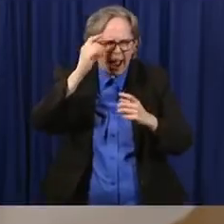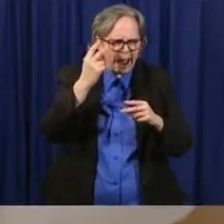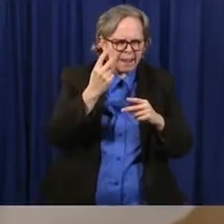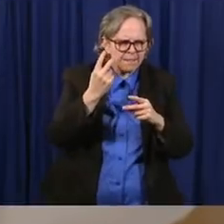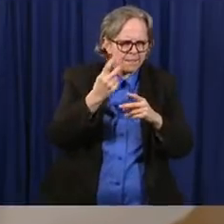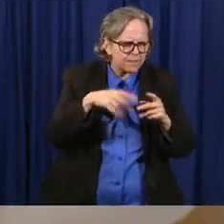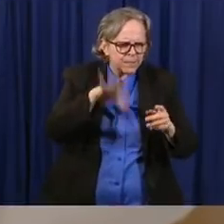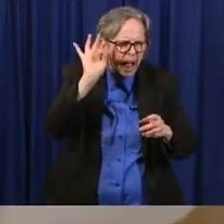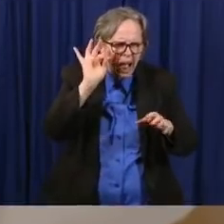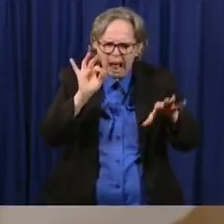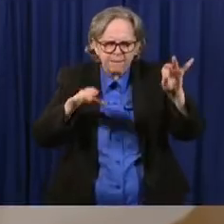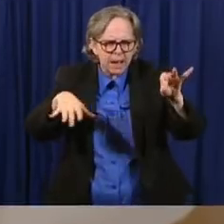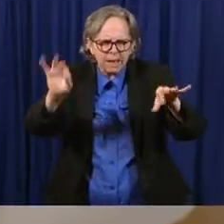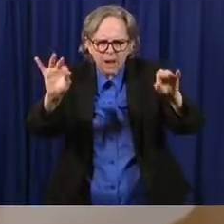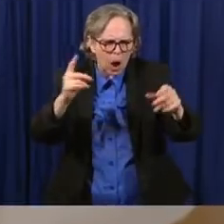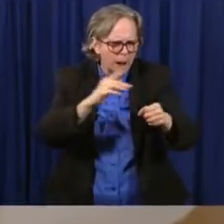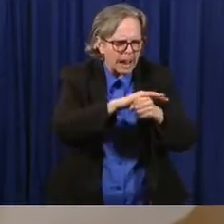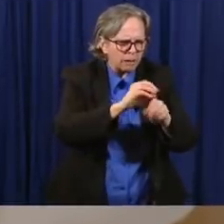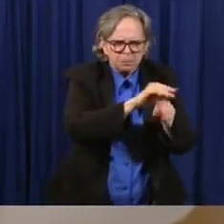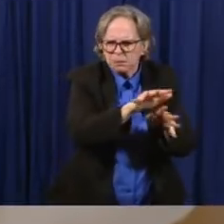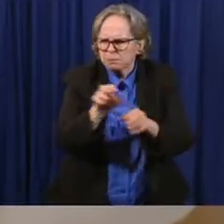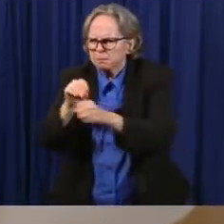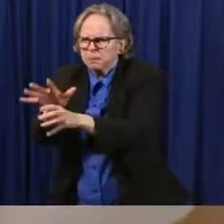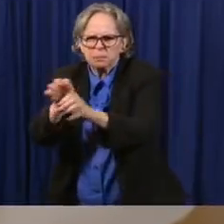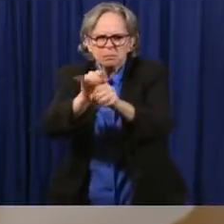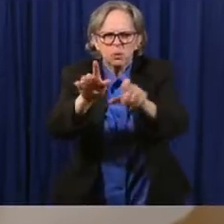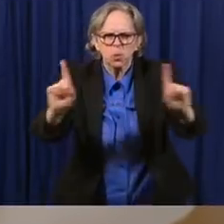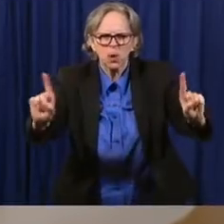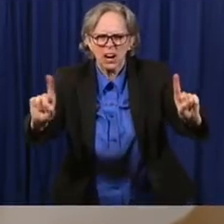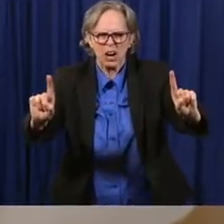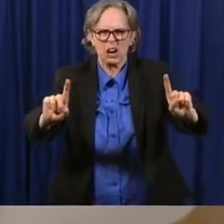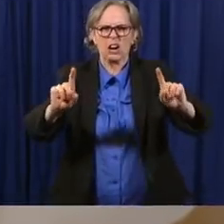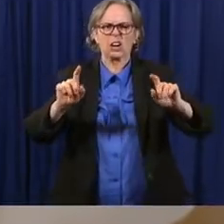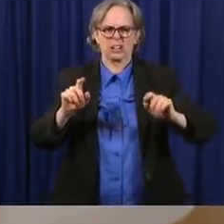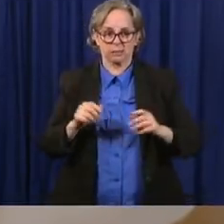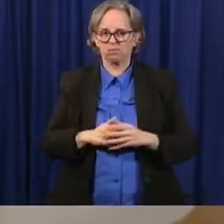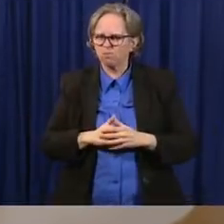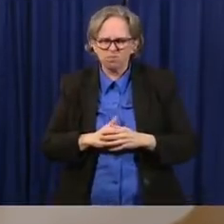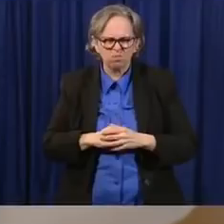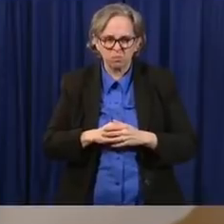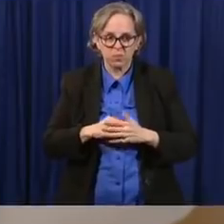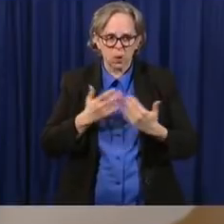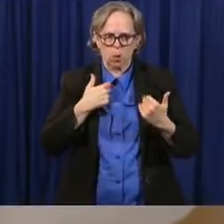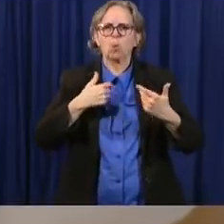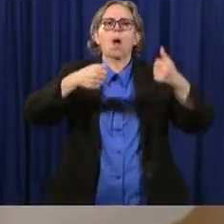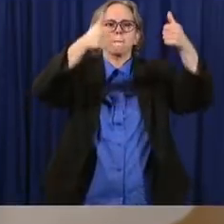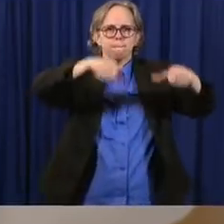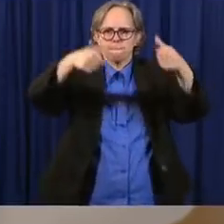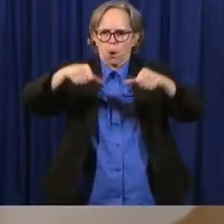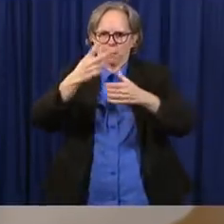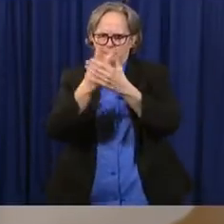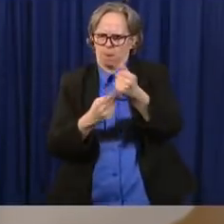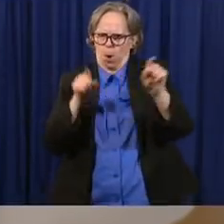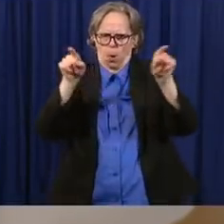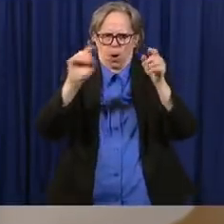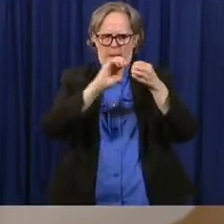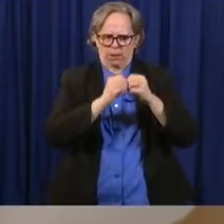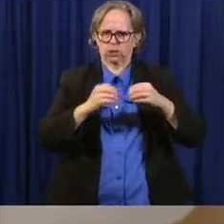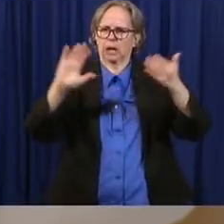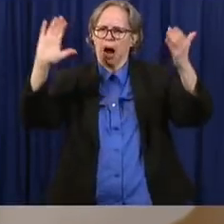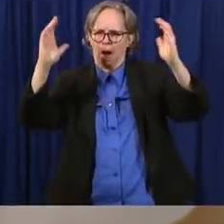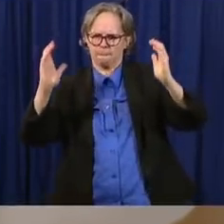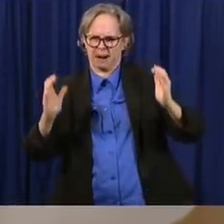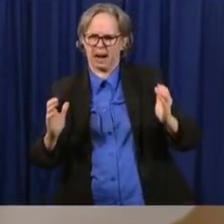enable people to compare these numbers as they change, but people are going to know what each set of